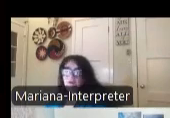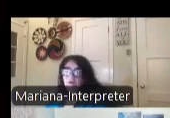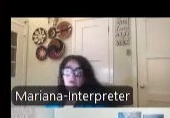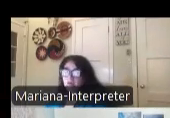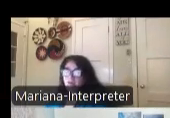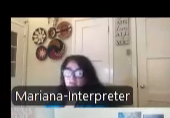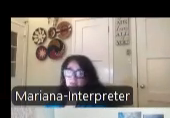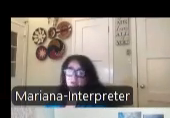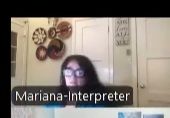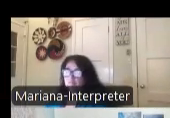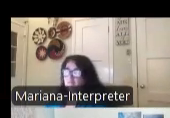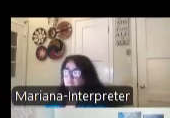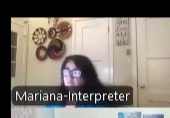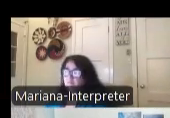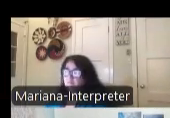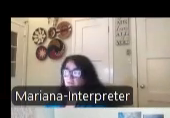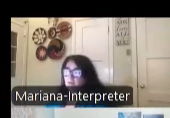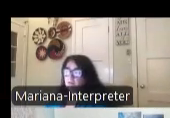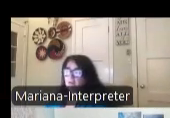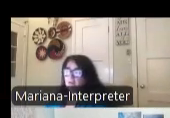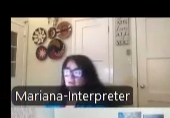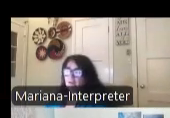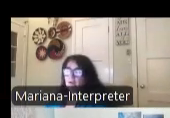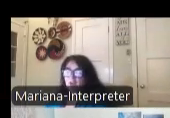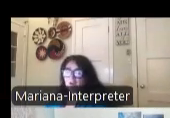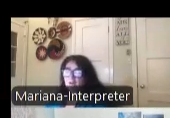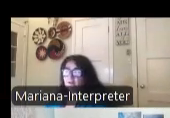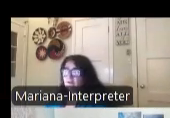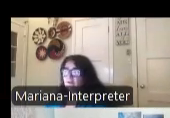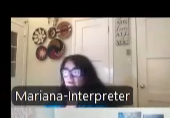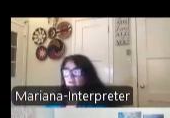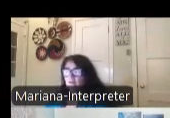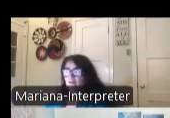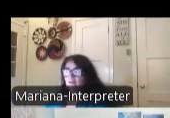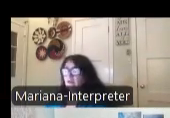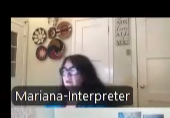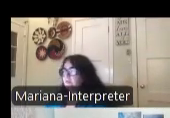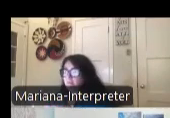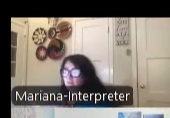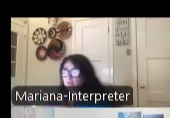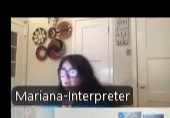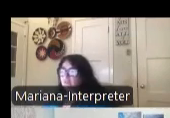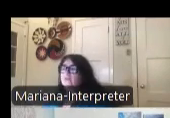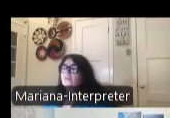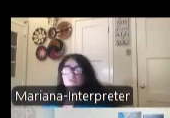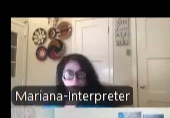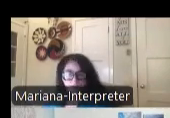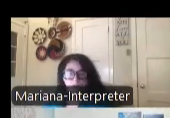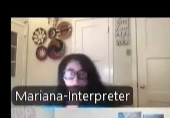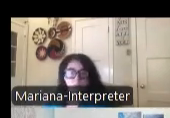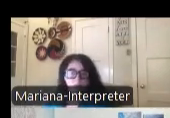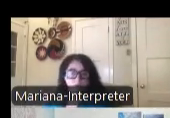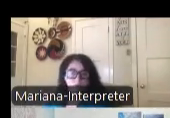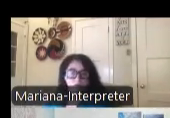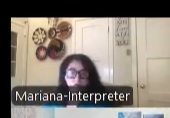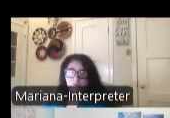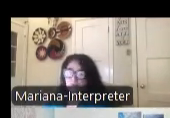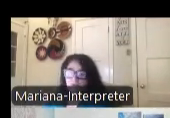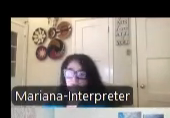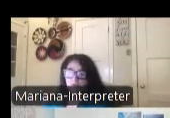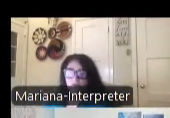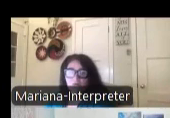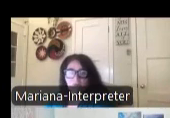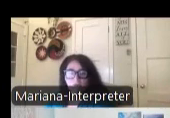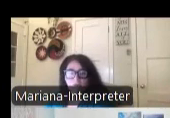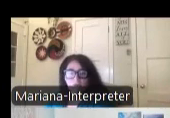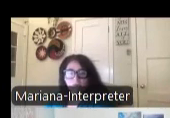All right, so I want to close. You can find me on the internet at all of these places, which were generously mentioned in the introduction, but I wanted to make sure we have